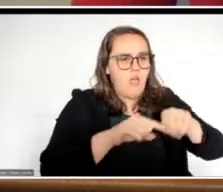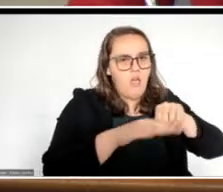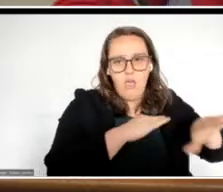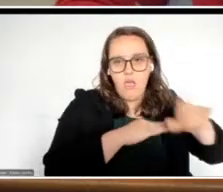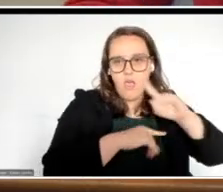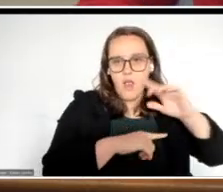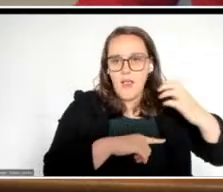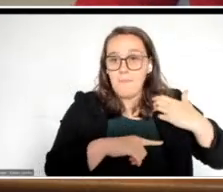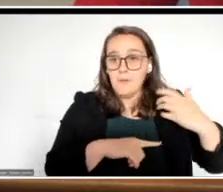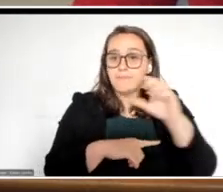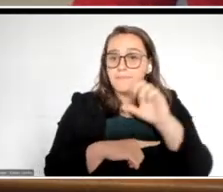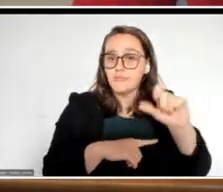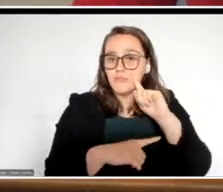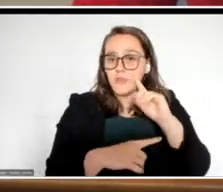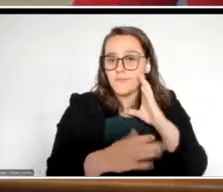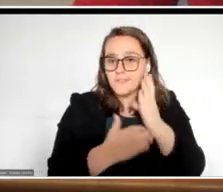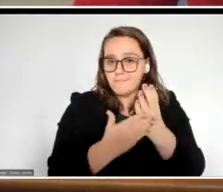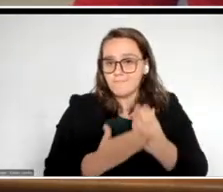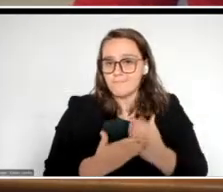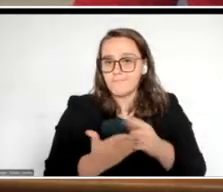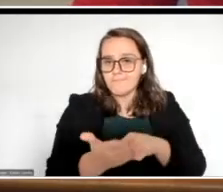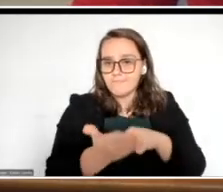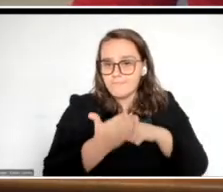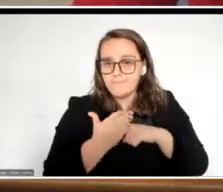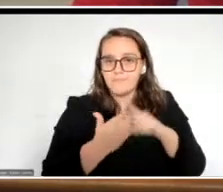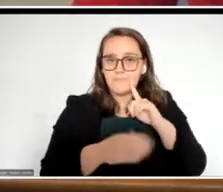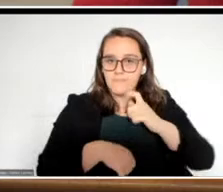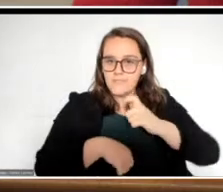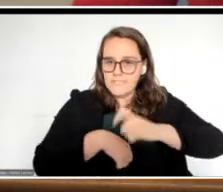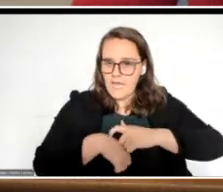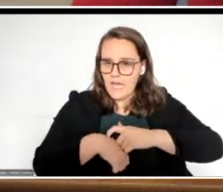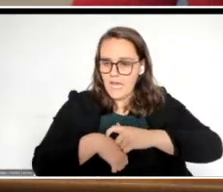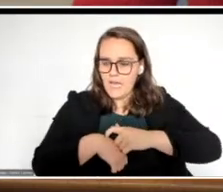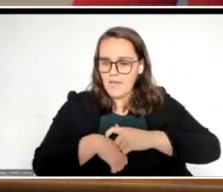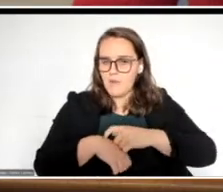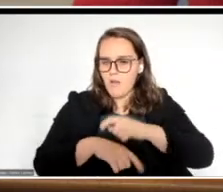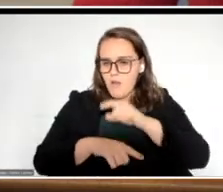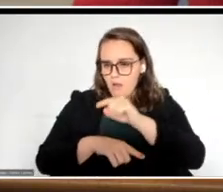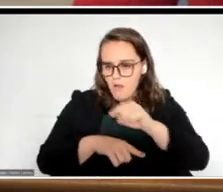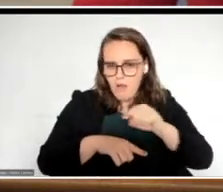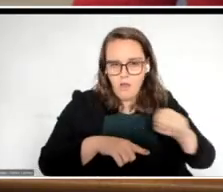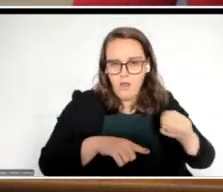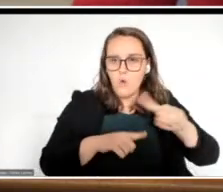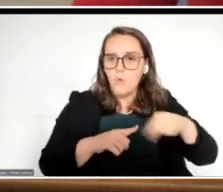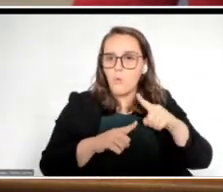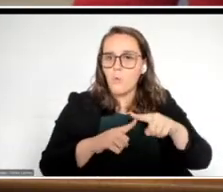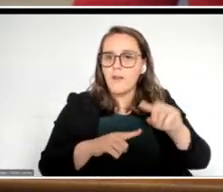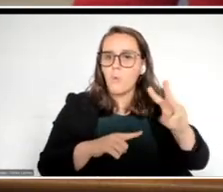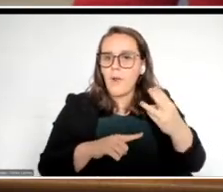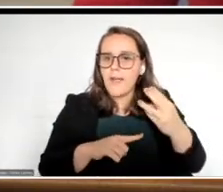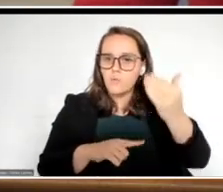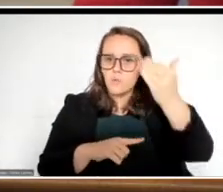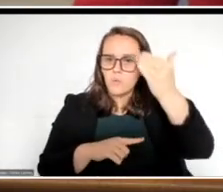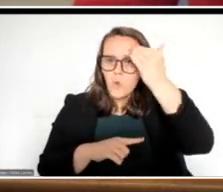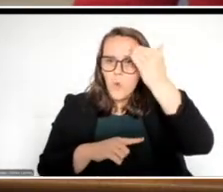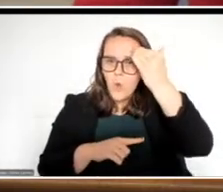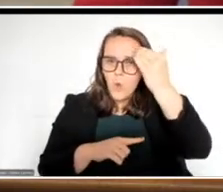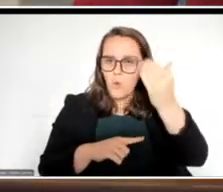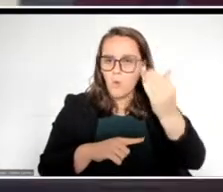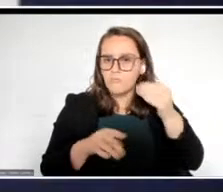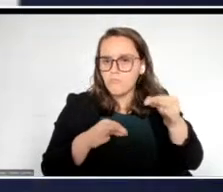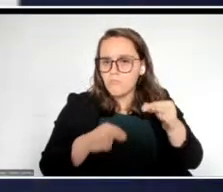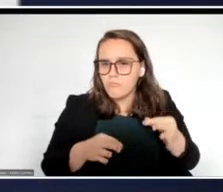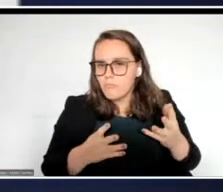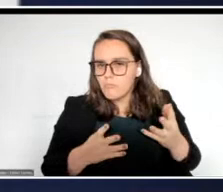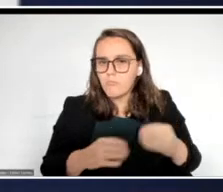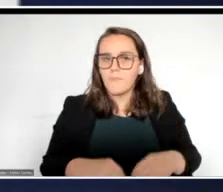we recently received give a timeline of precisely what the White House knew and when. At 1:19, the